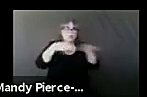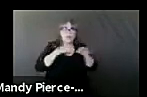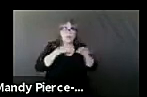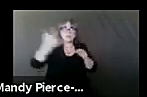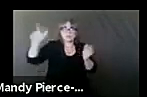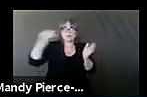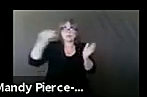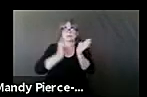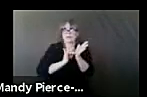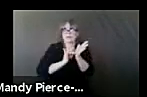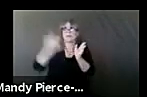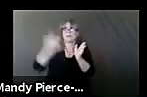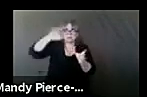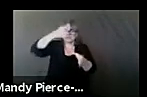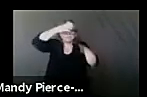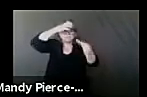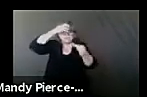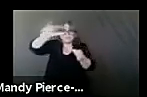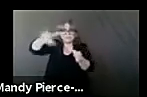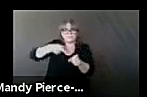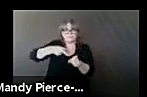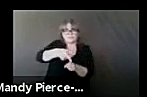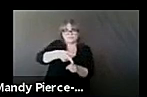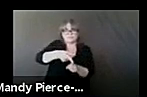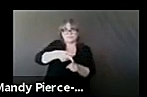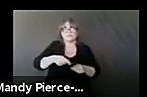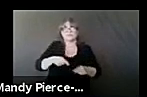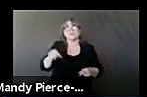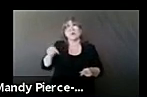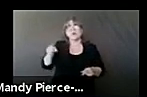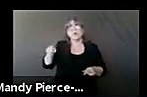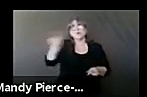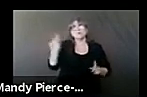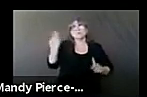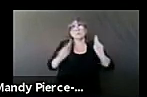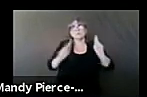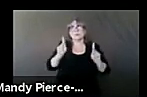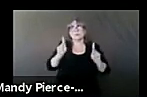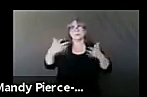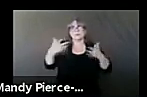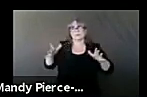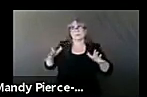stays, many requiring the use of ventilators to breathe. So